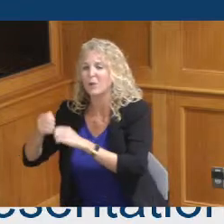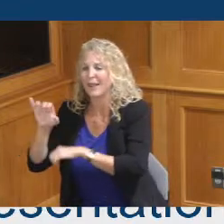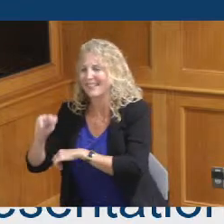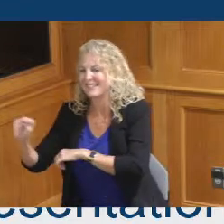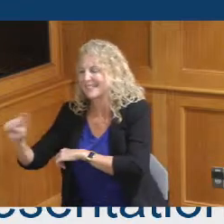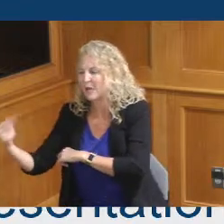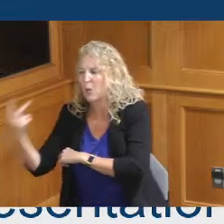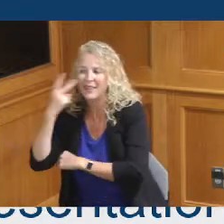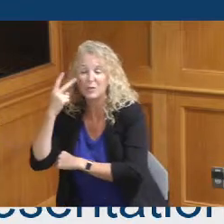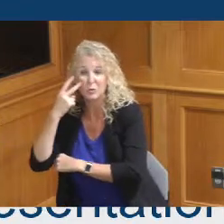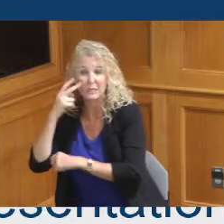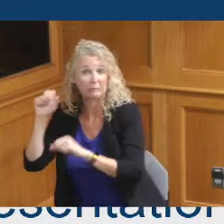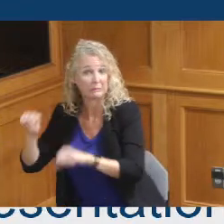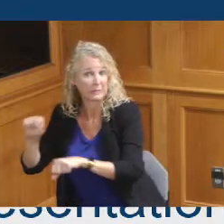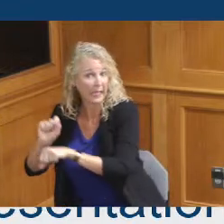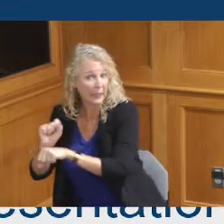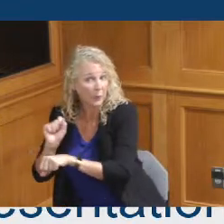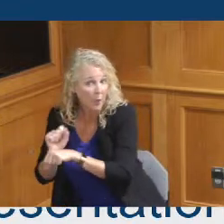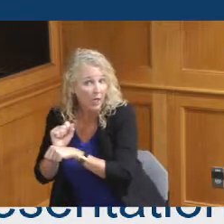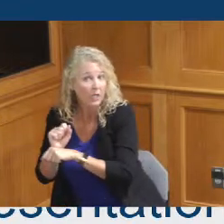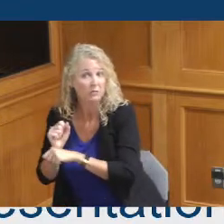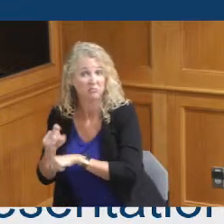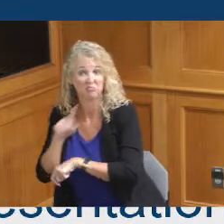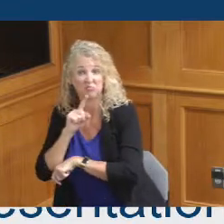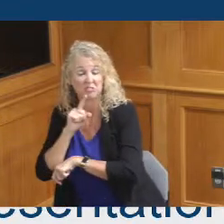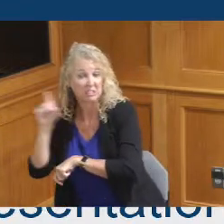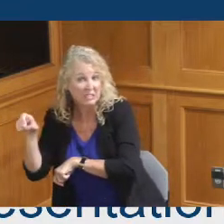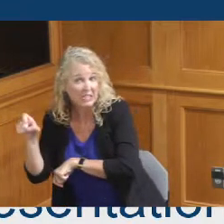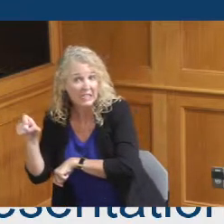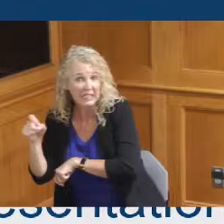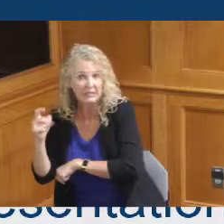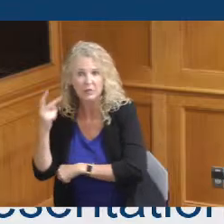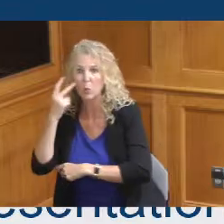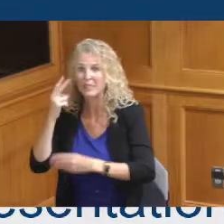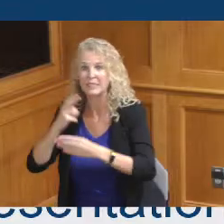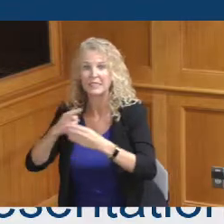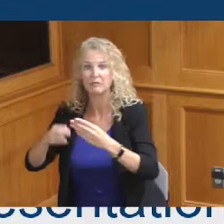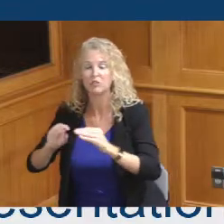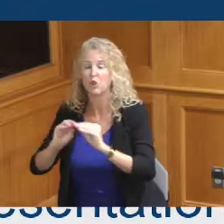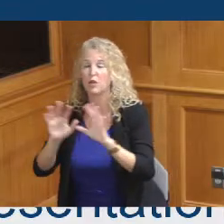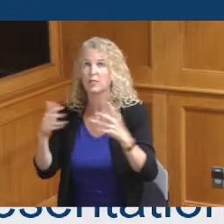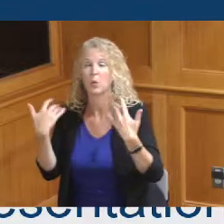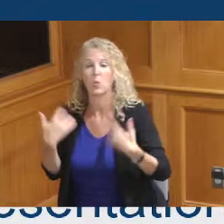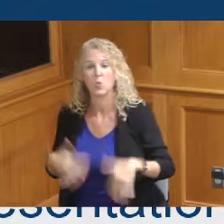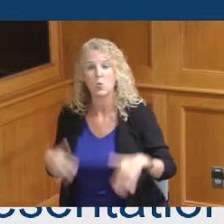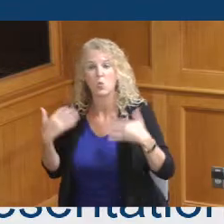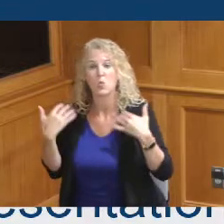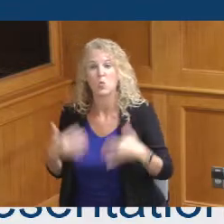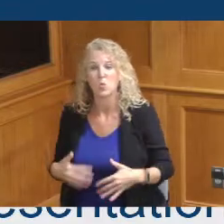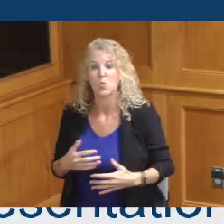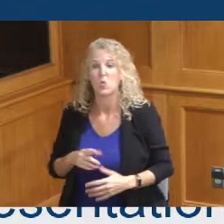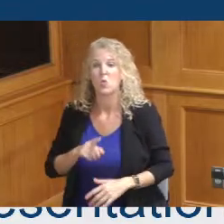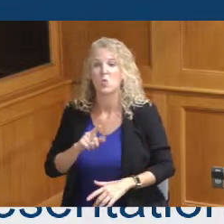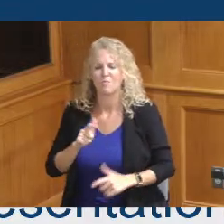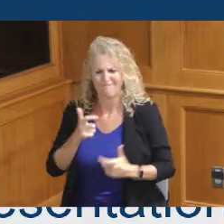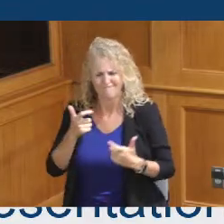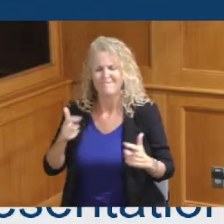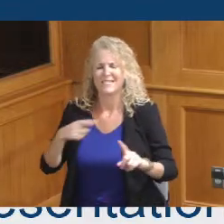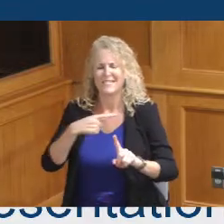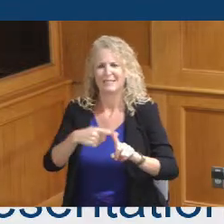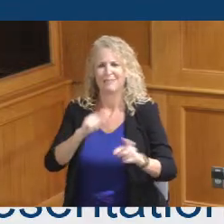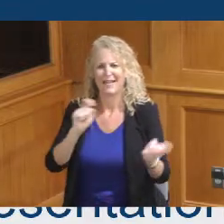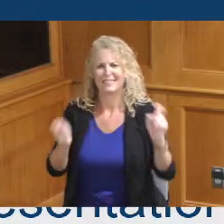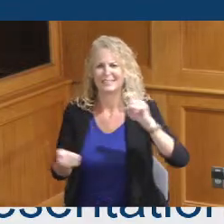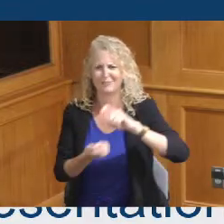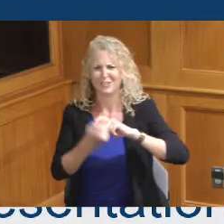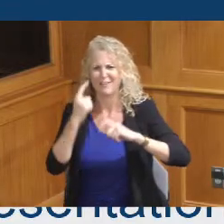how well it would work. And with these results, we are very confident that we are going to make massive investments and massive changes into the